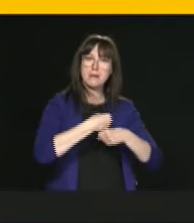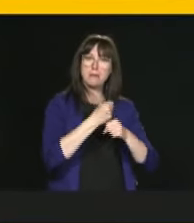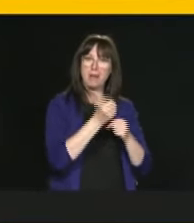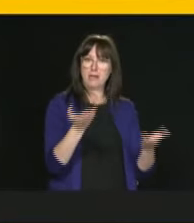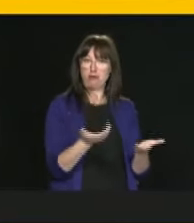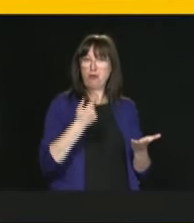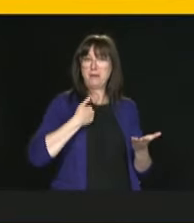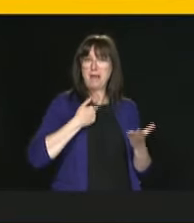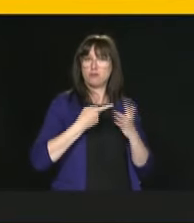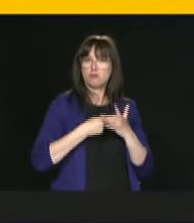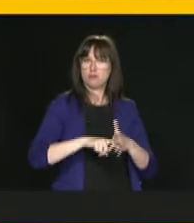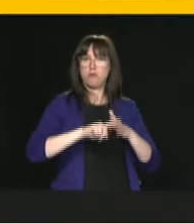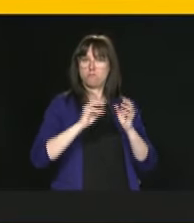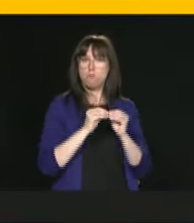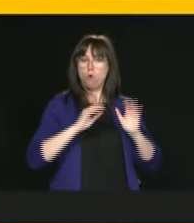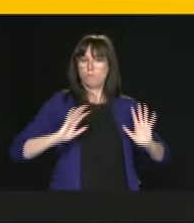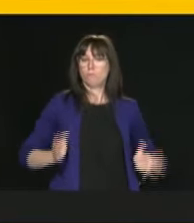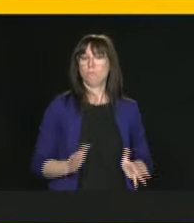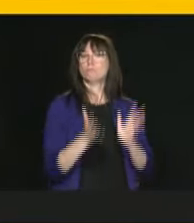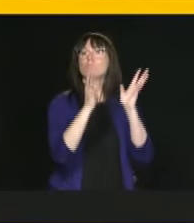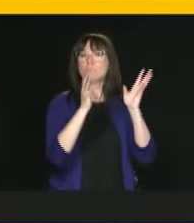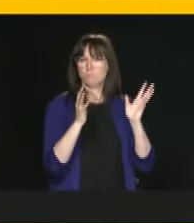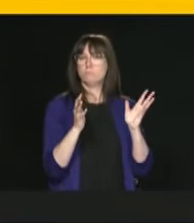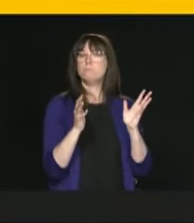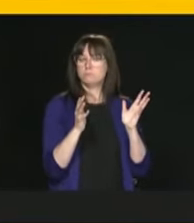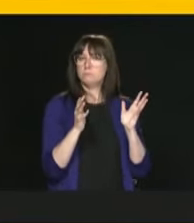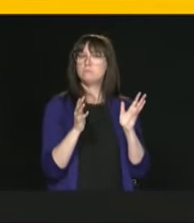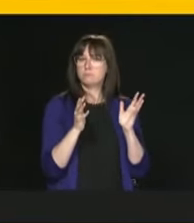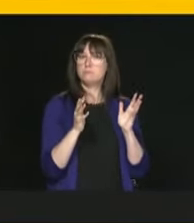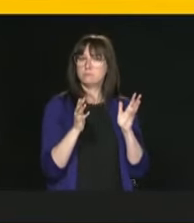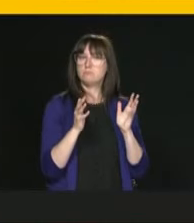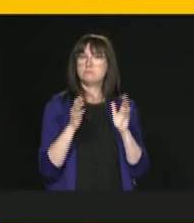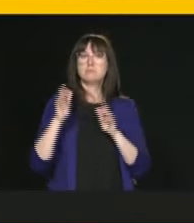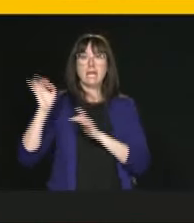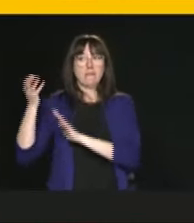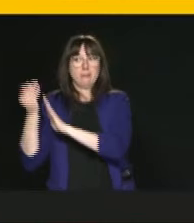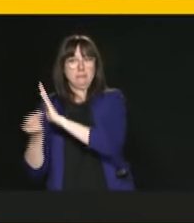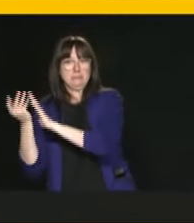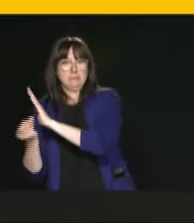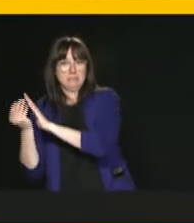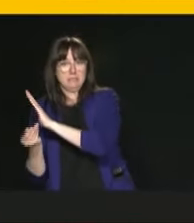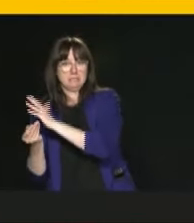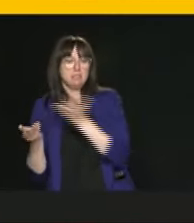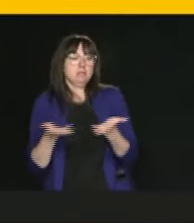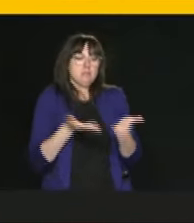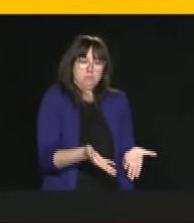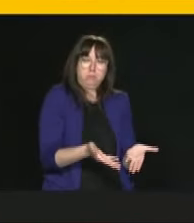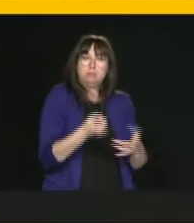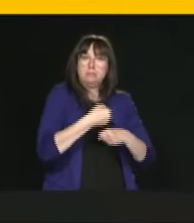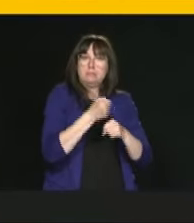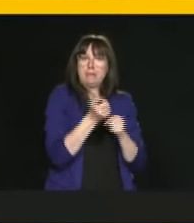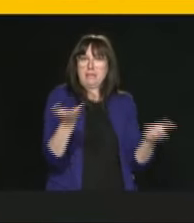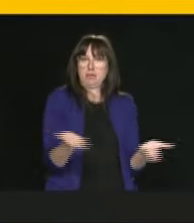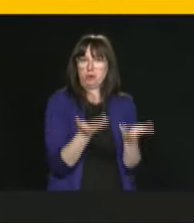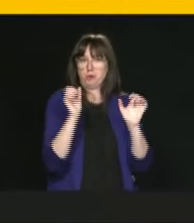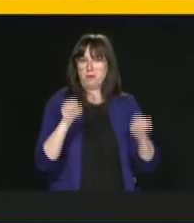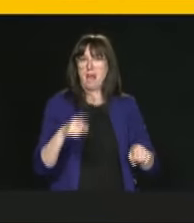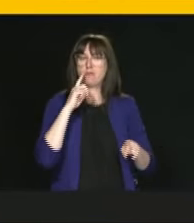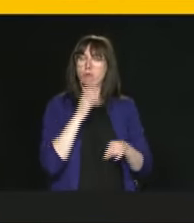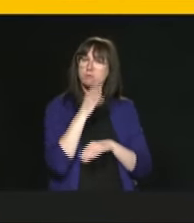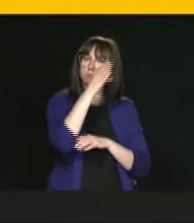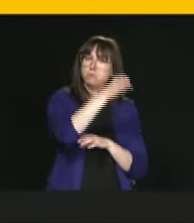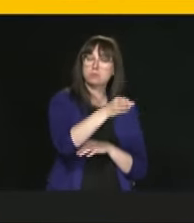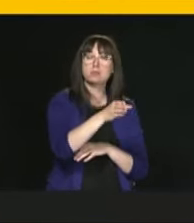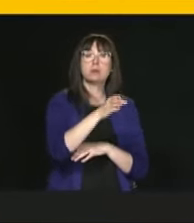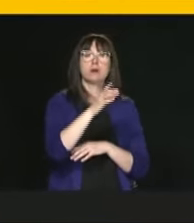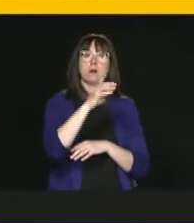able to ensure that we're covering the needs that we have for the longer term. And I want to thank all the